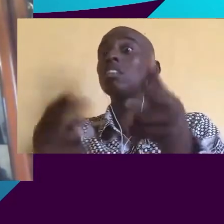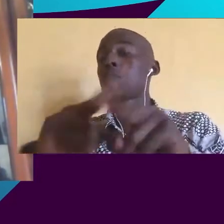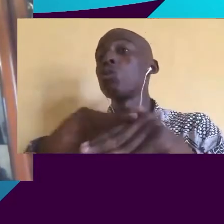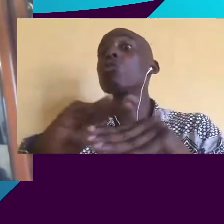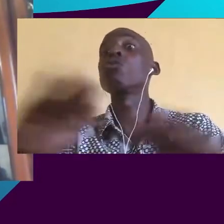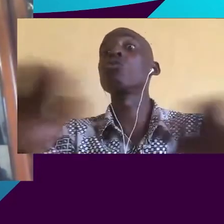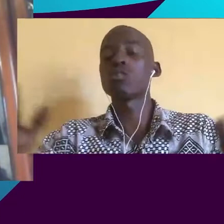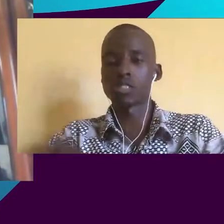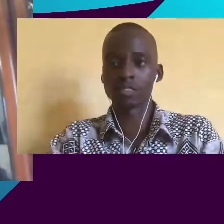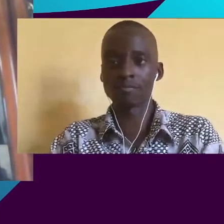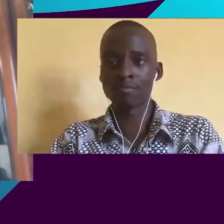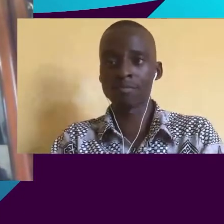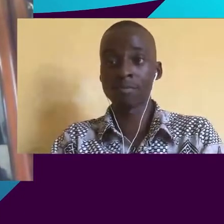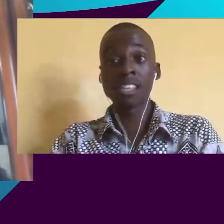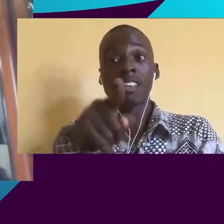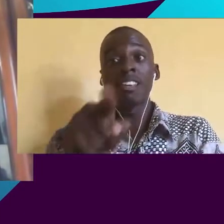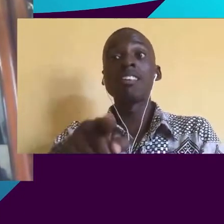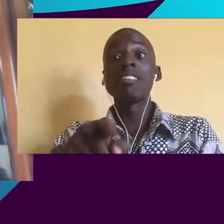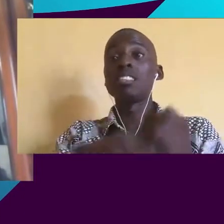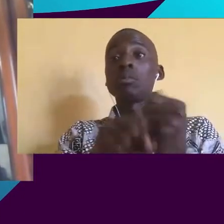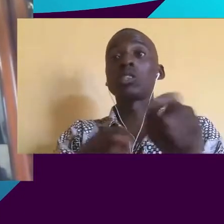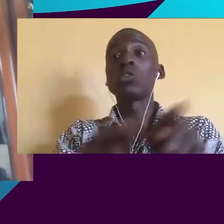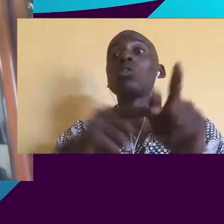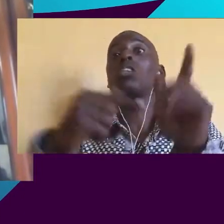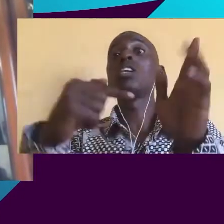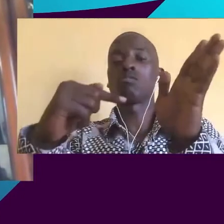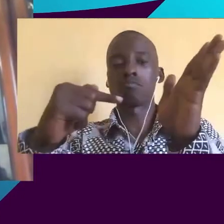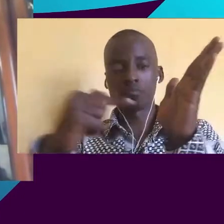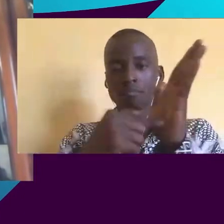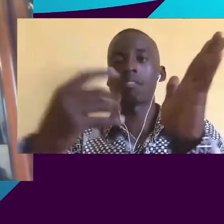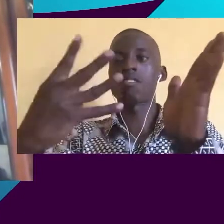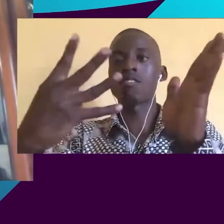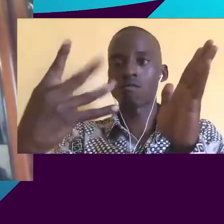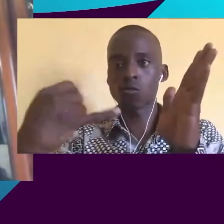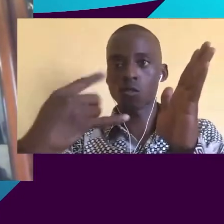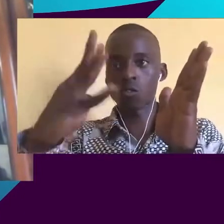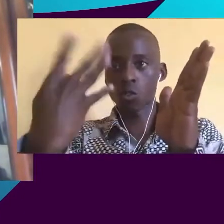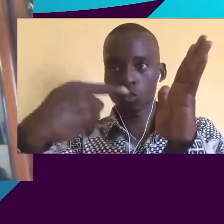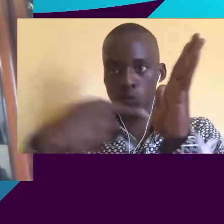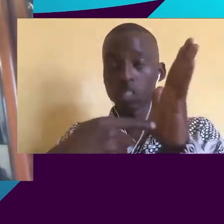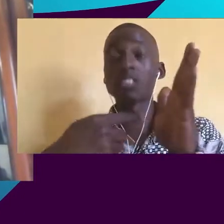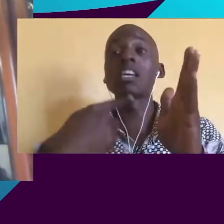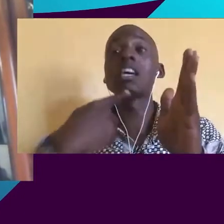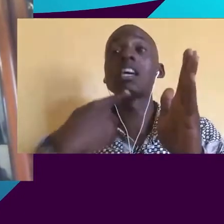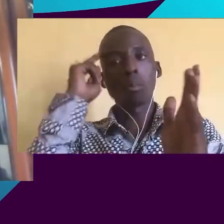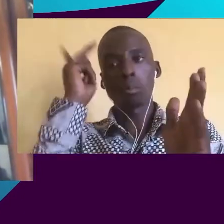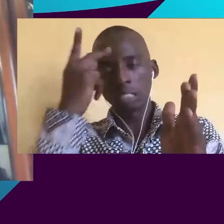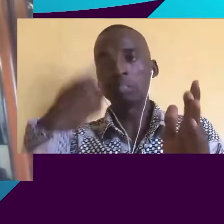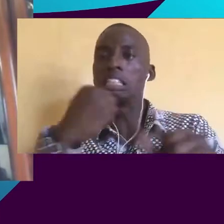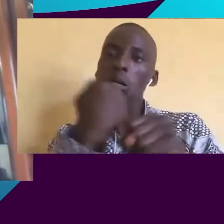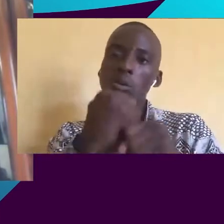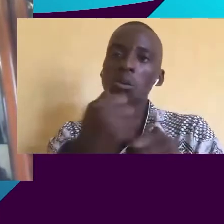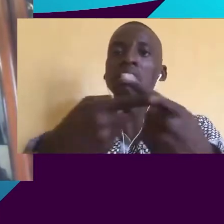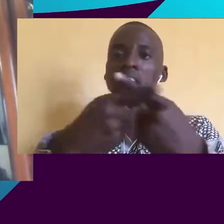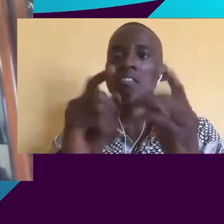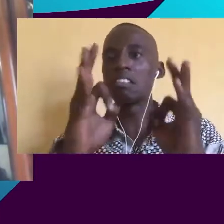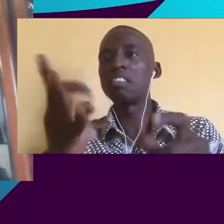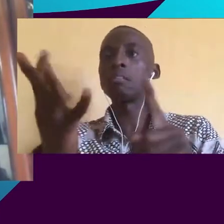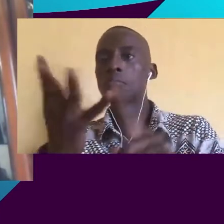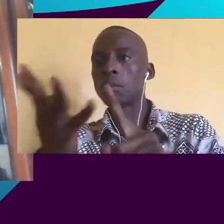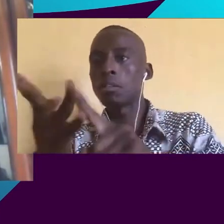This brings me also to the policies. Yes, you said we are doing all these different things, but our